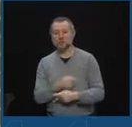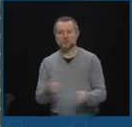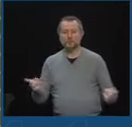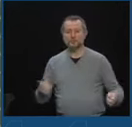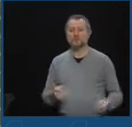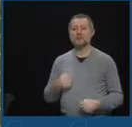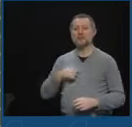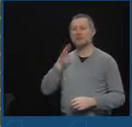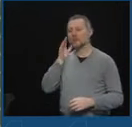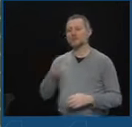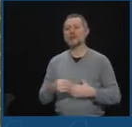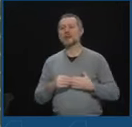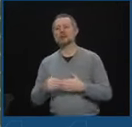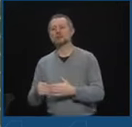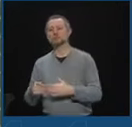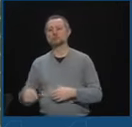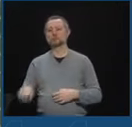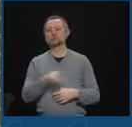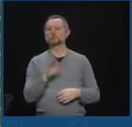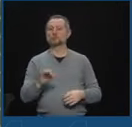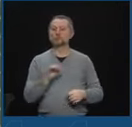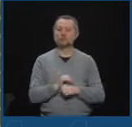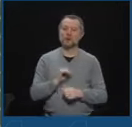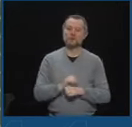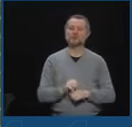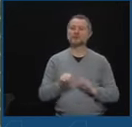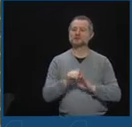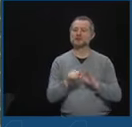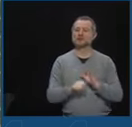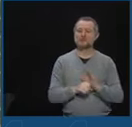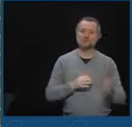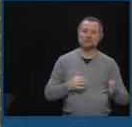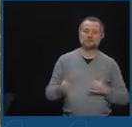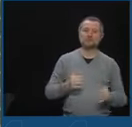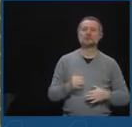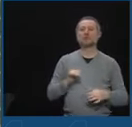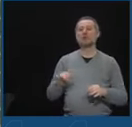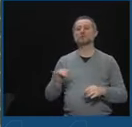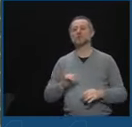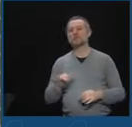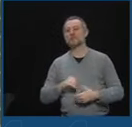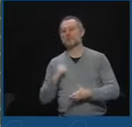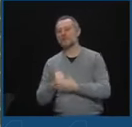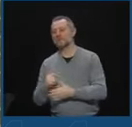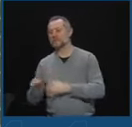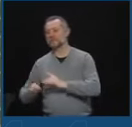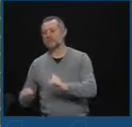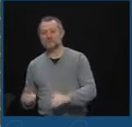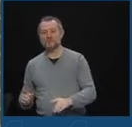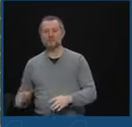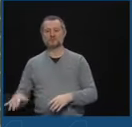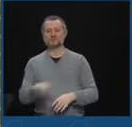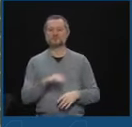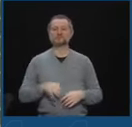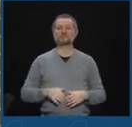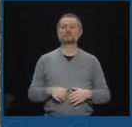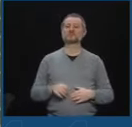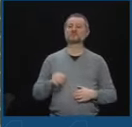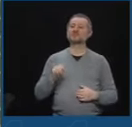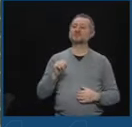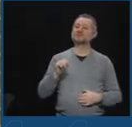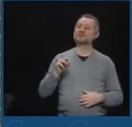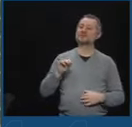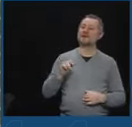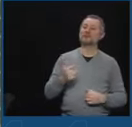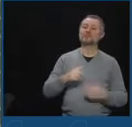you through your trajectory into state service, but also for others, the folks that you are touching. And finally, SNUG programs provide